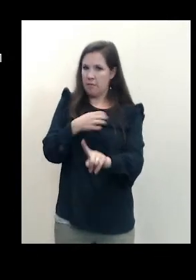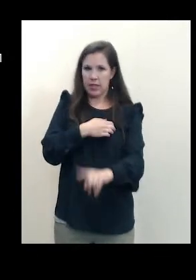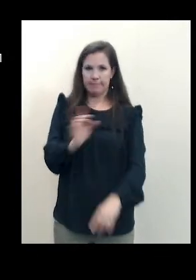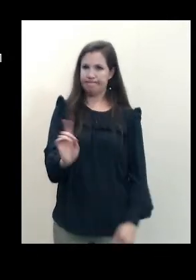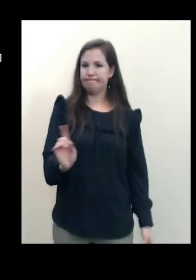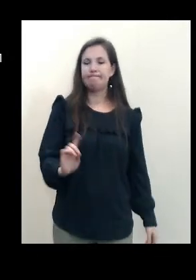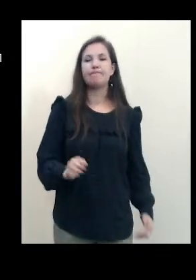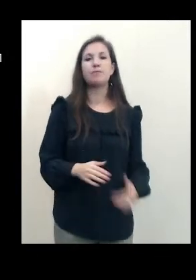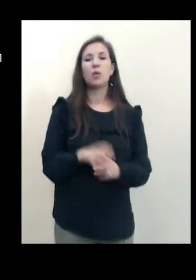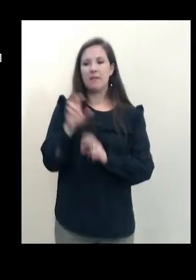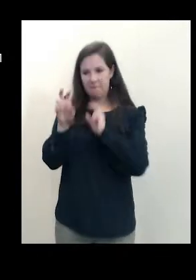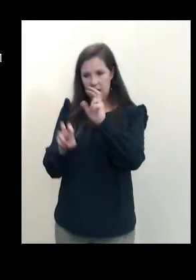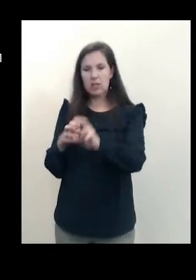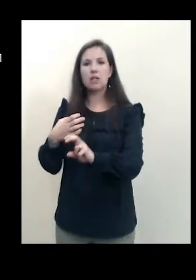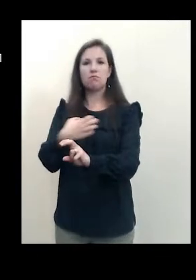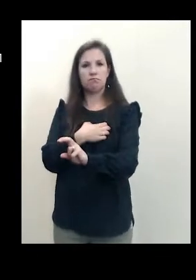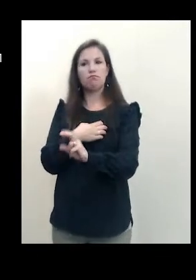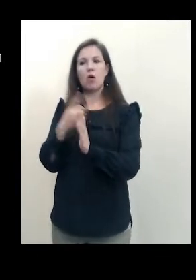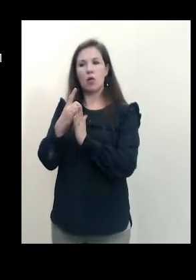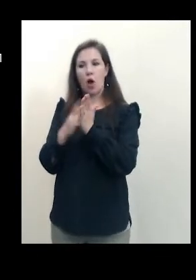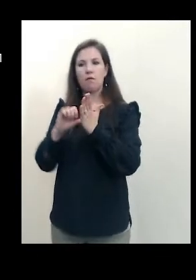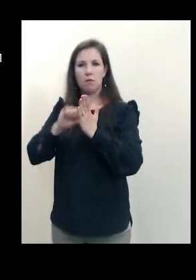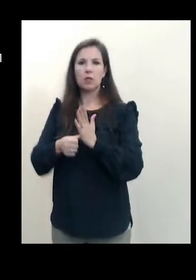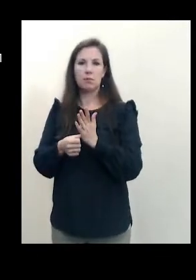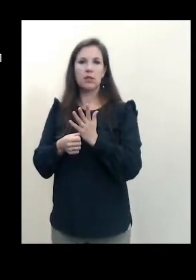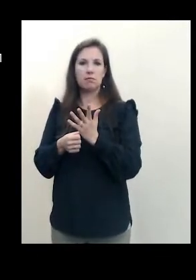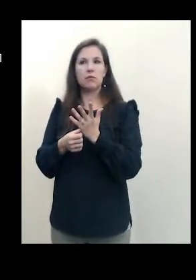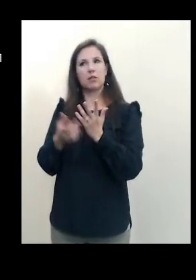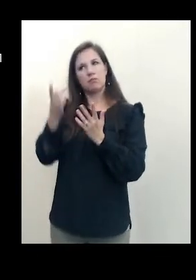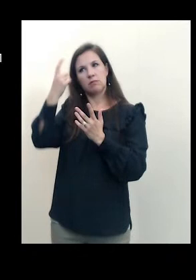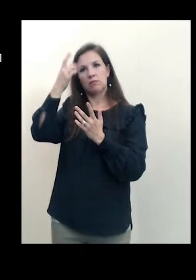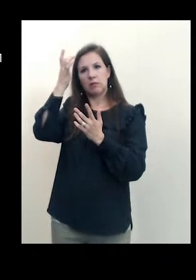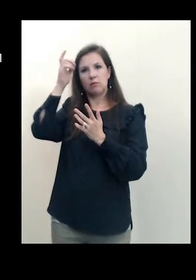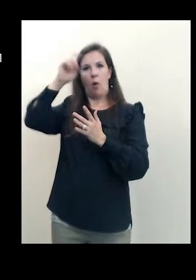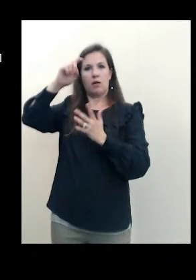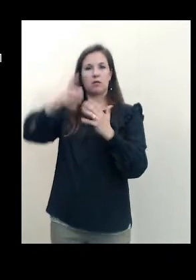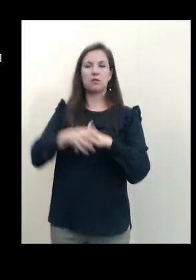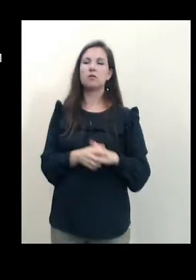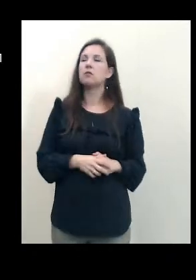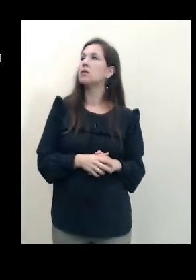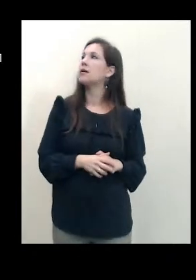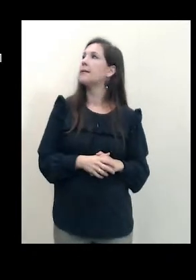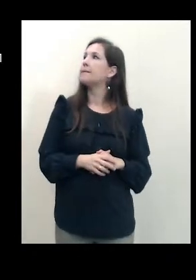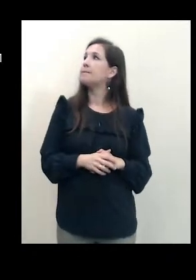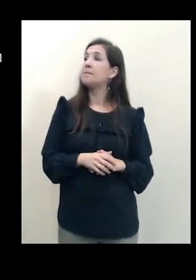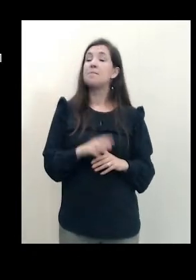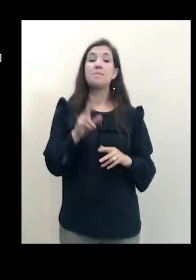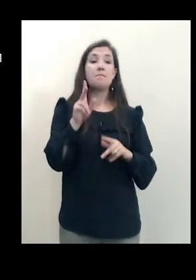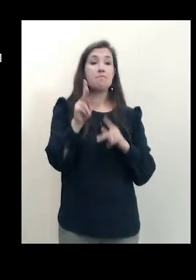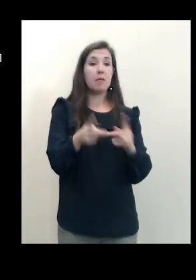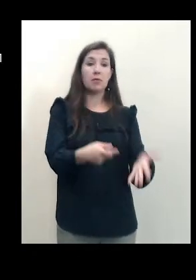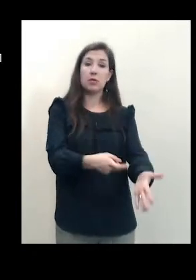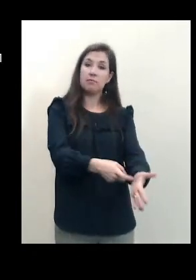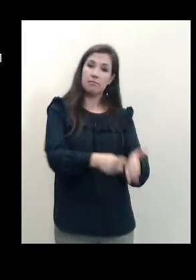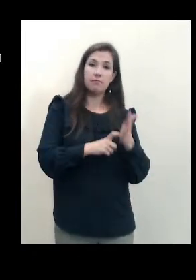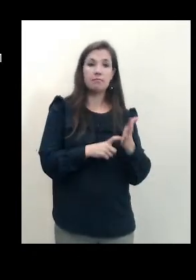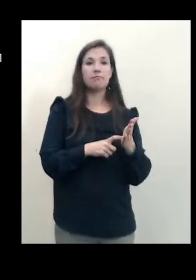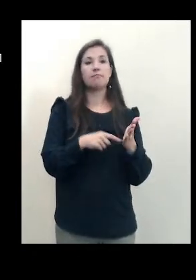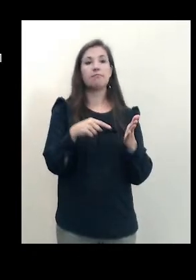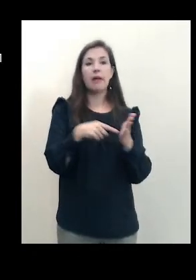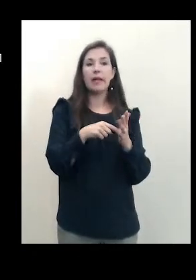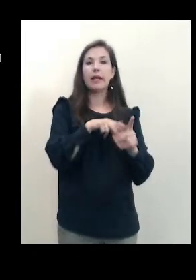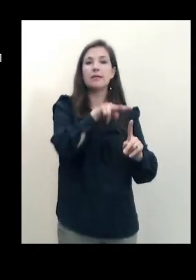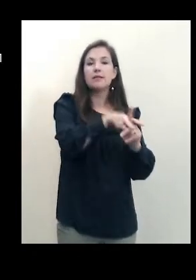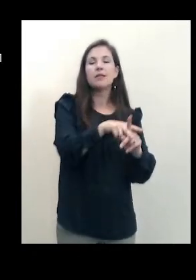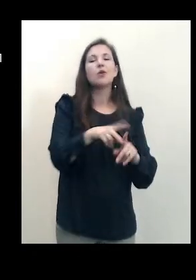We've invested in our law enforcement wisely. People's mandates. We've talked about the people's mandates for a long time. You hear about federal